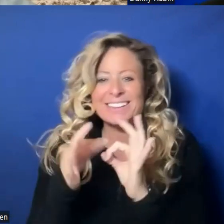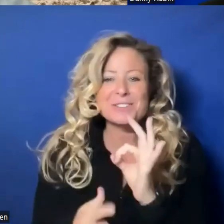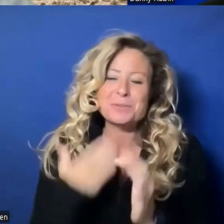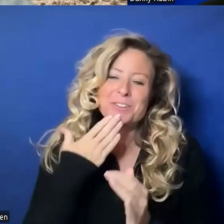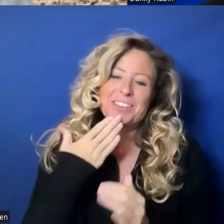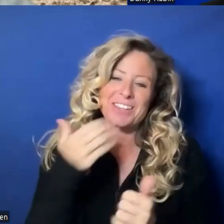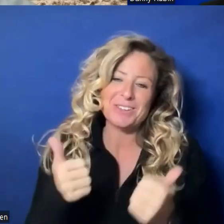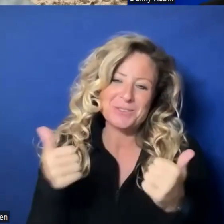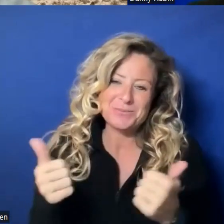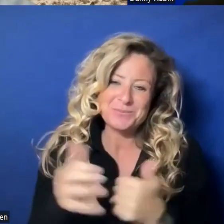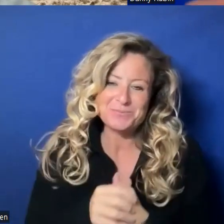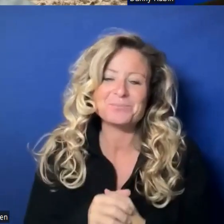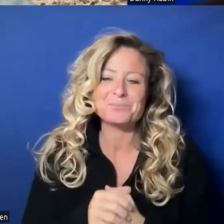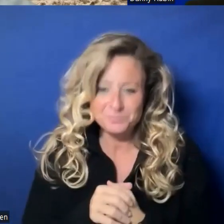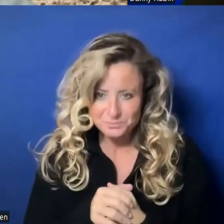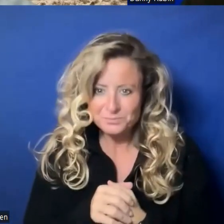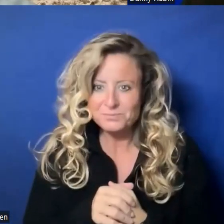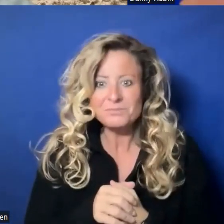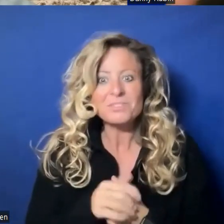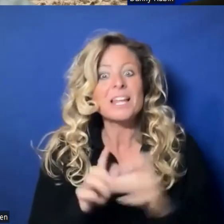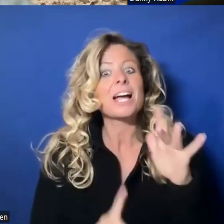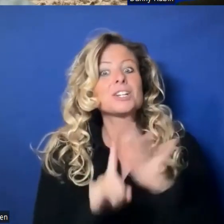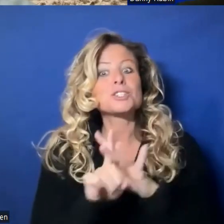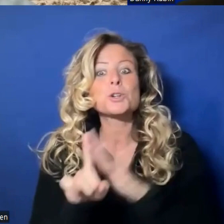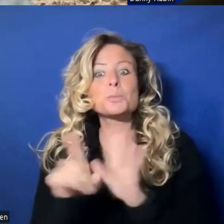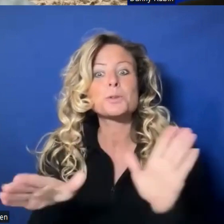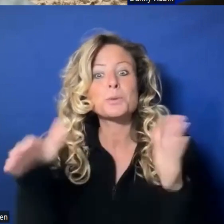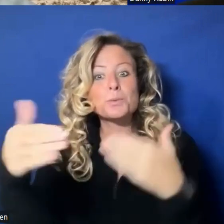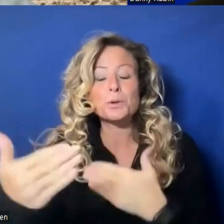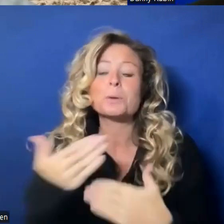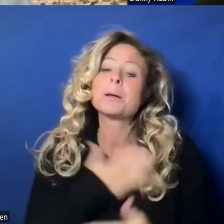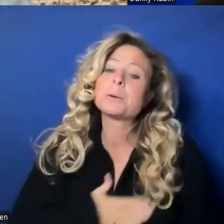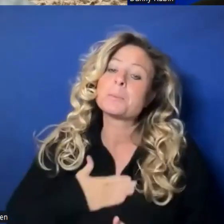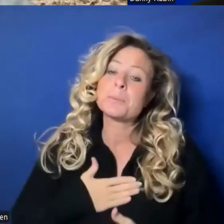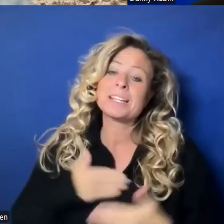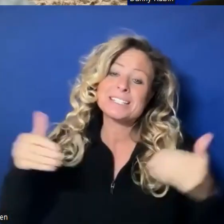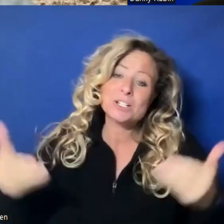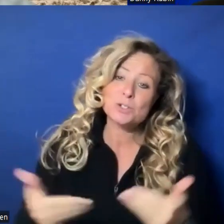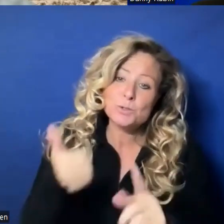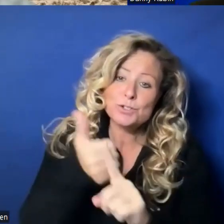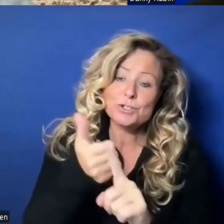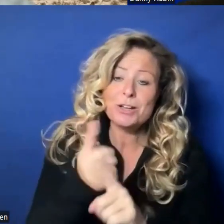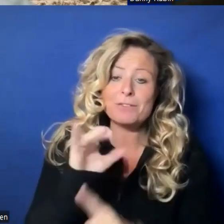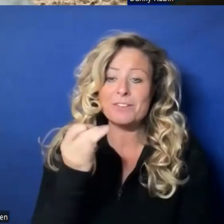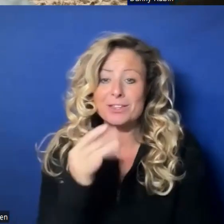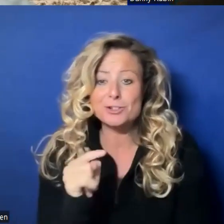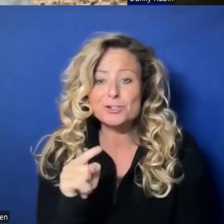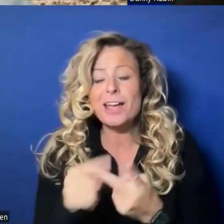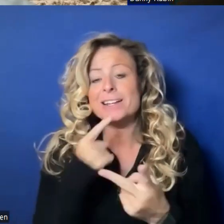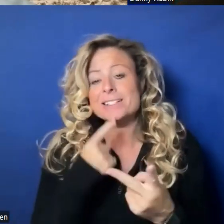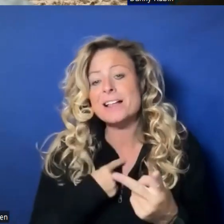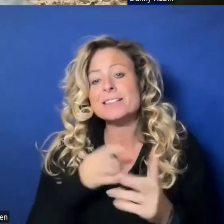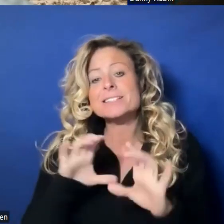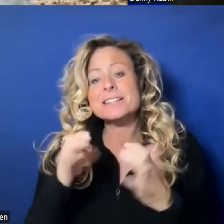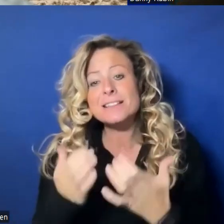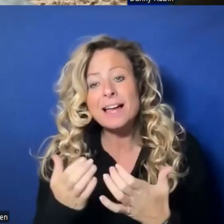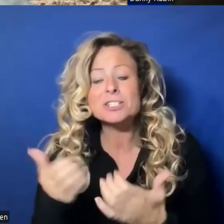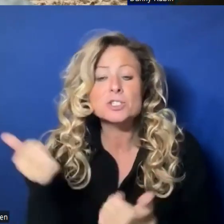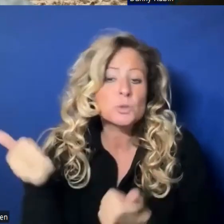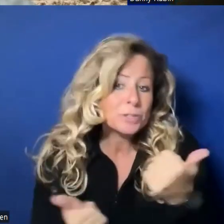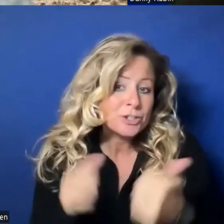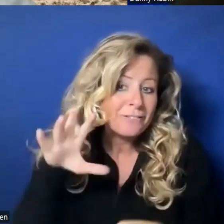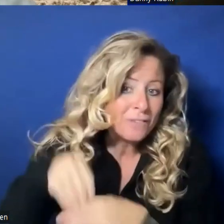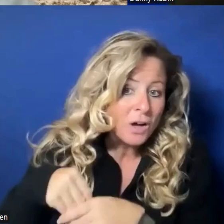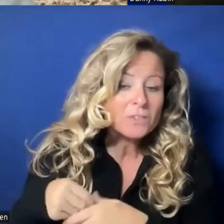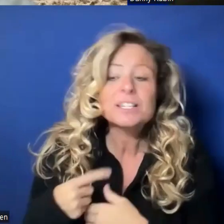you. And as you come in the room, please continue to introduce yourself in the chat. Tell us what kind of class you're in, and as you do,